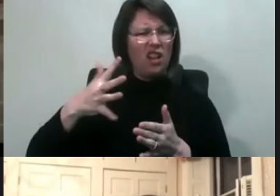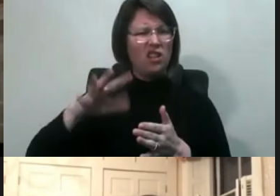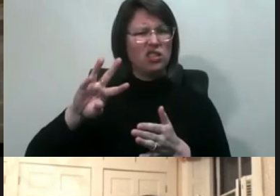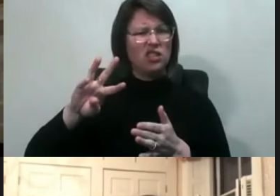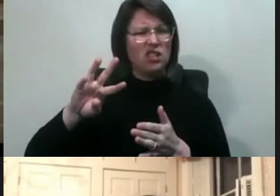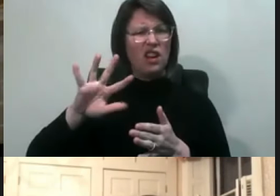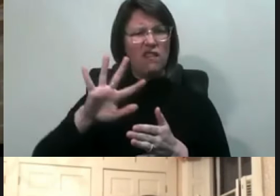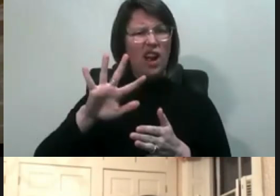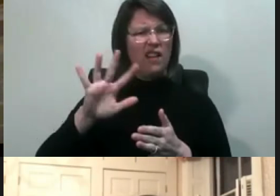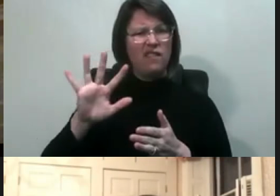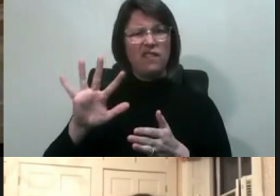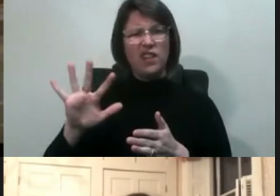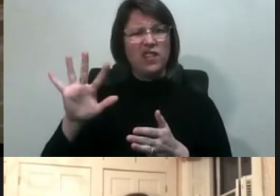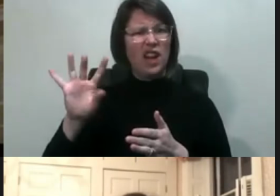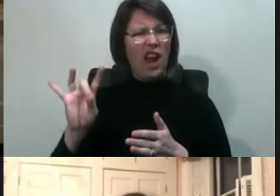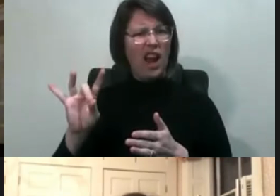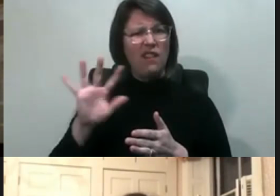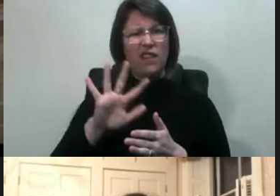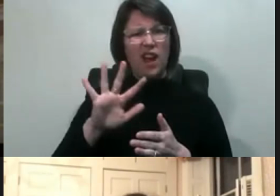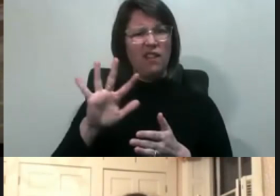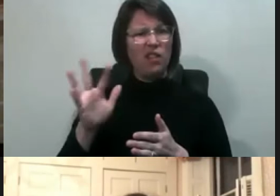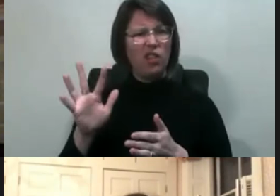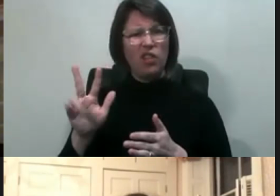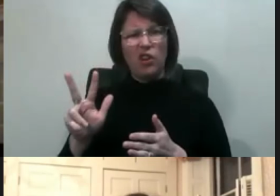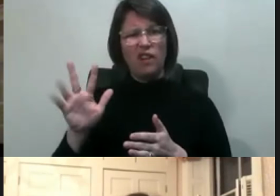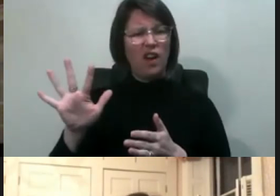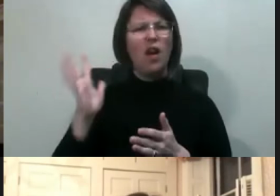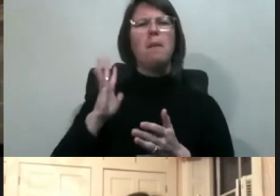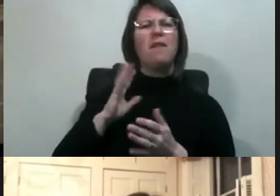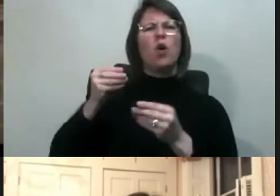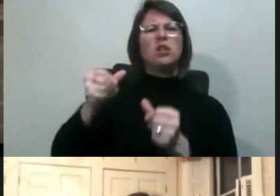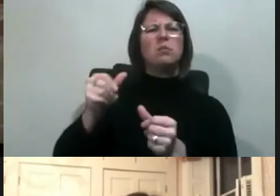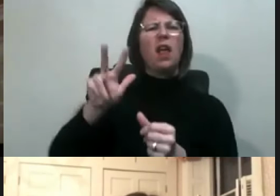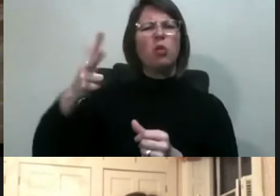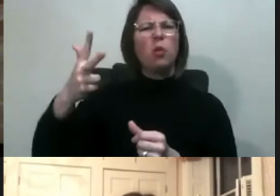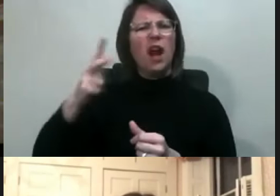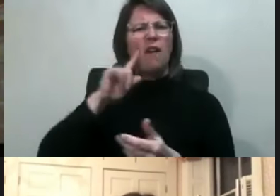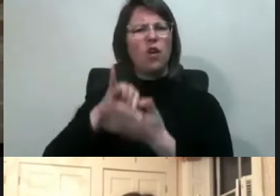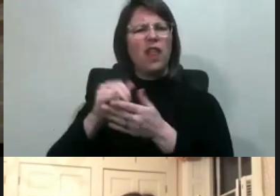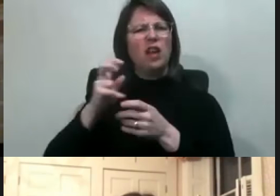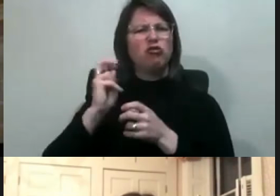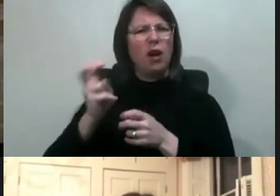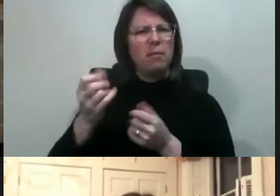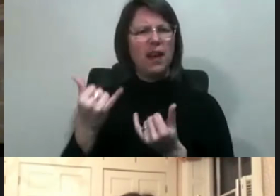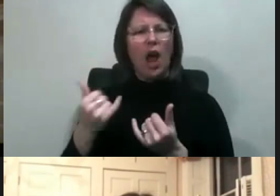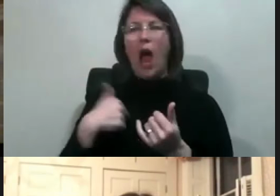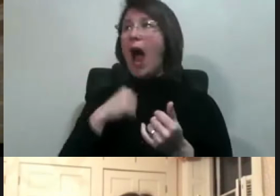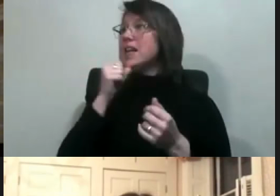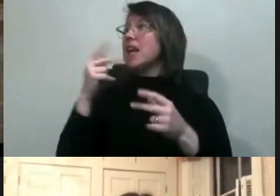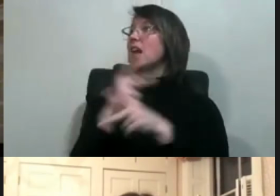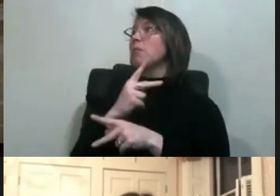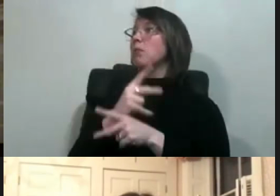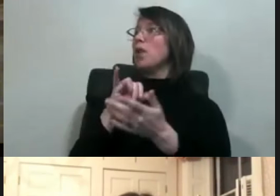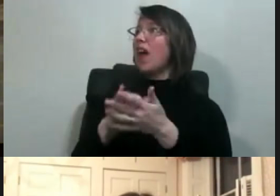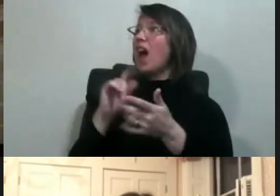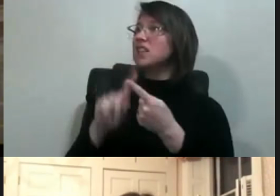or $5.35, whatever it is up to, and they used to spend $3. So I didn't even compute that until I was